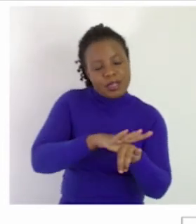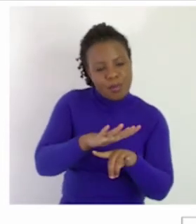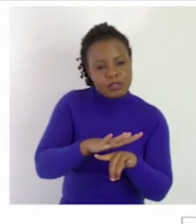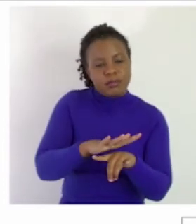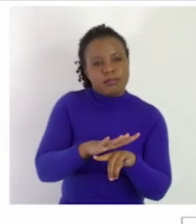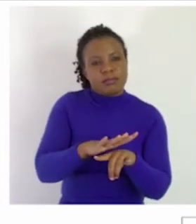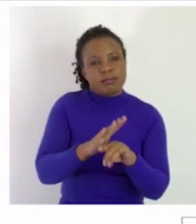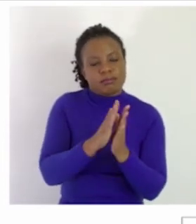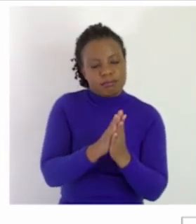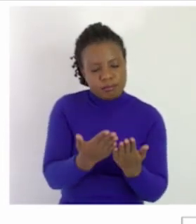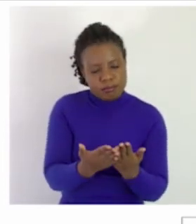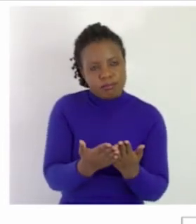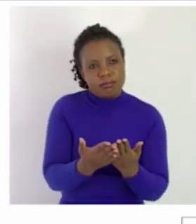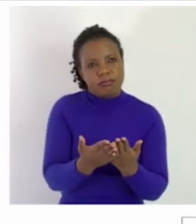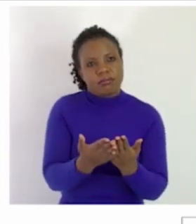animal, book,